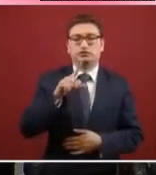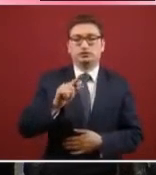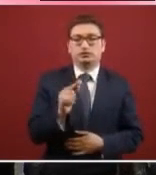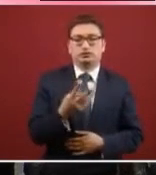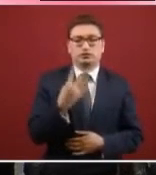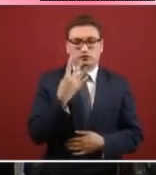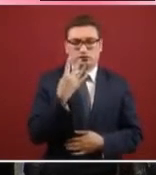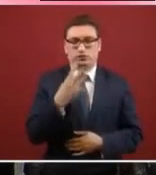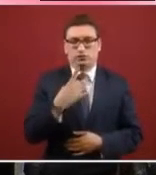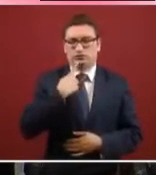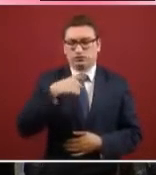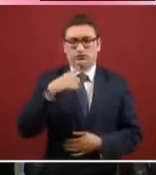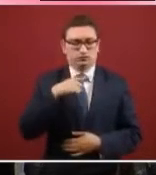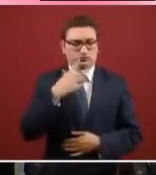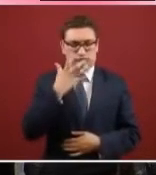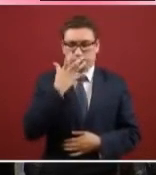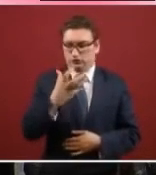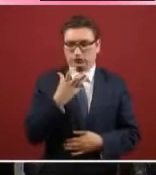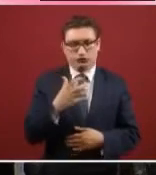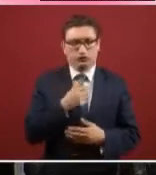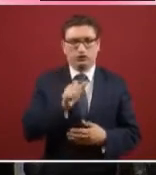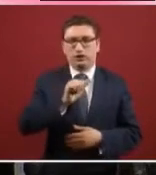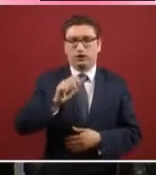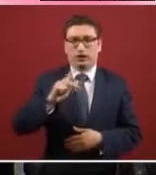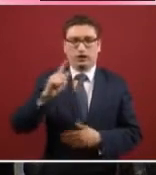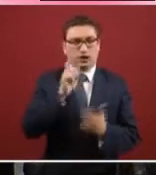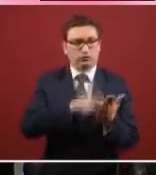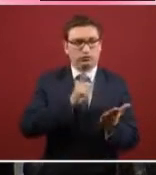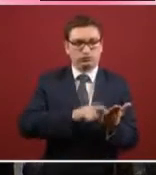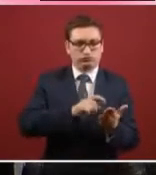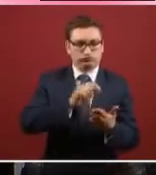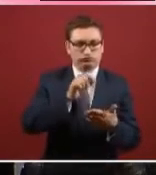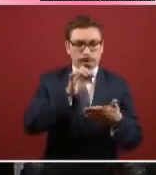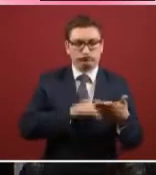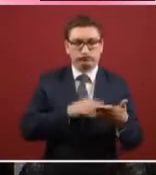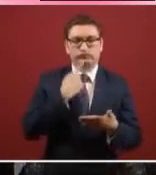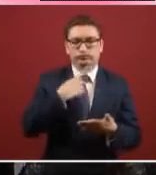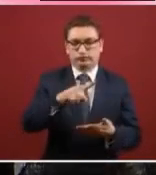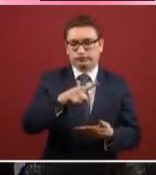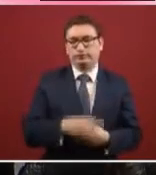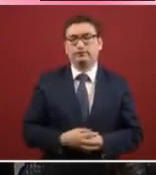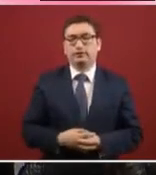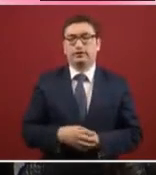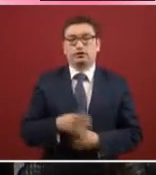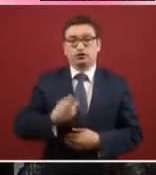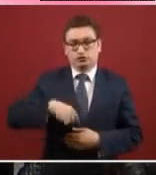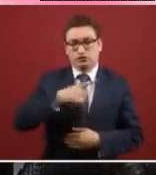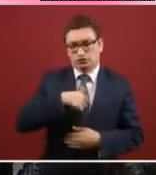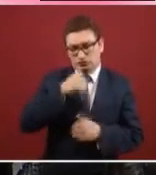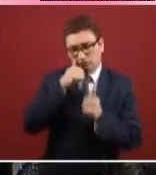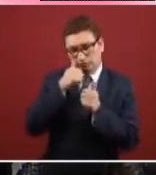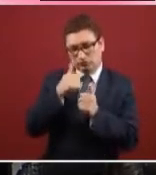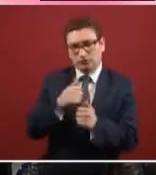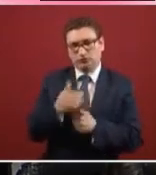174 las denuncias ya formalmente presentadas que estamos dando desahogo. Está creciendo